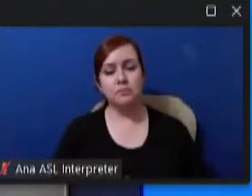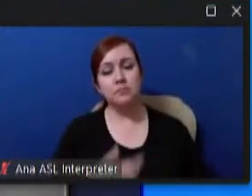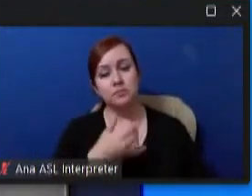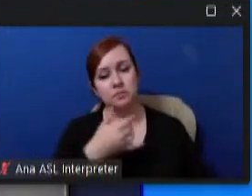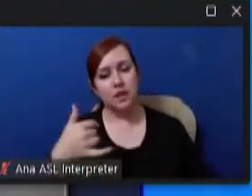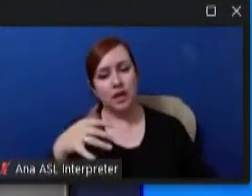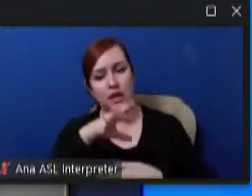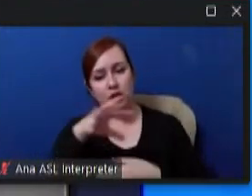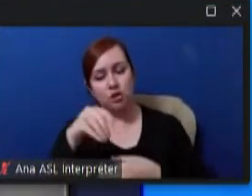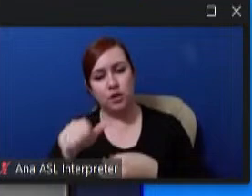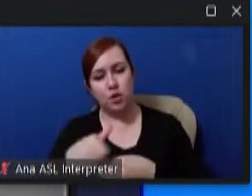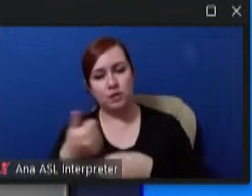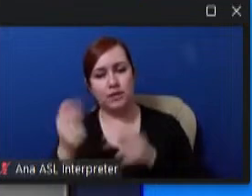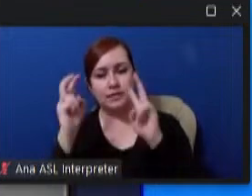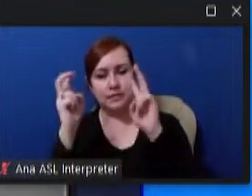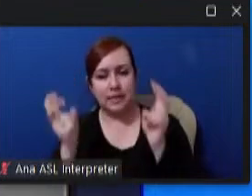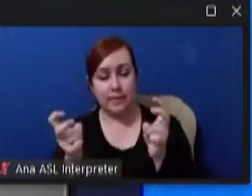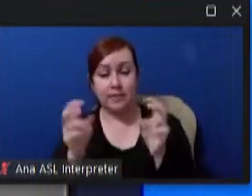intersection